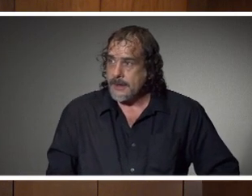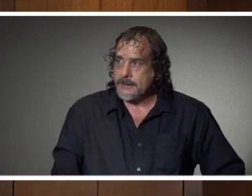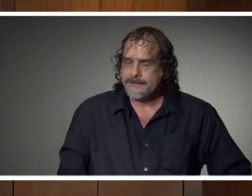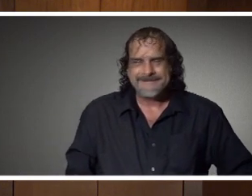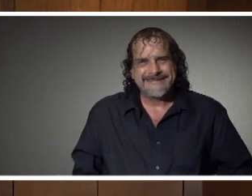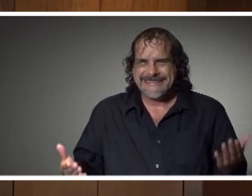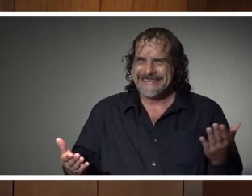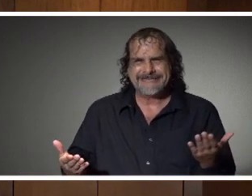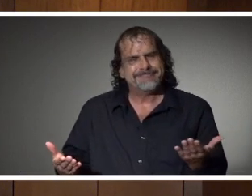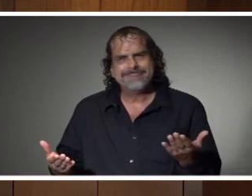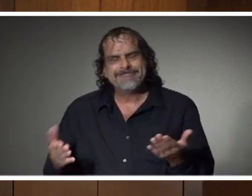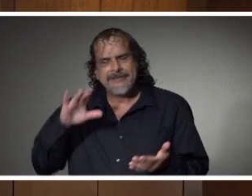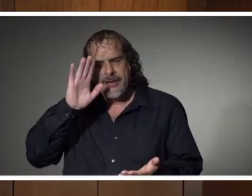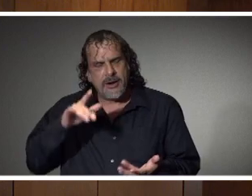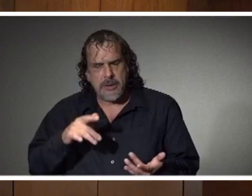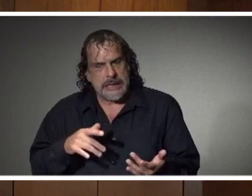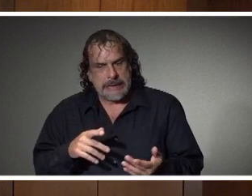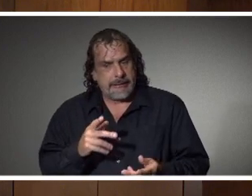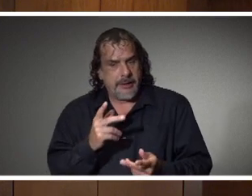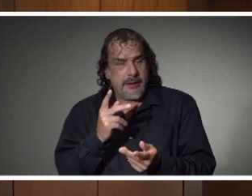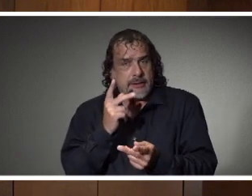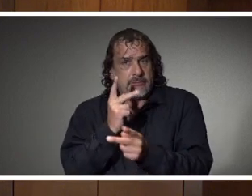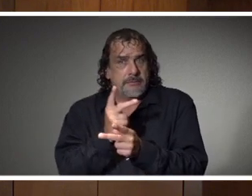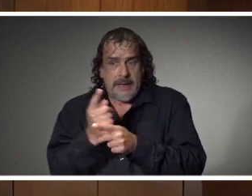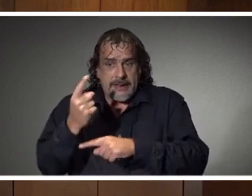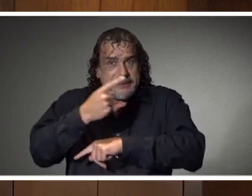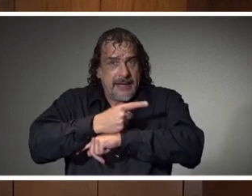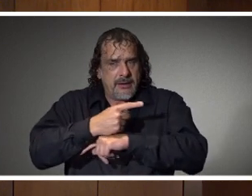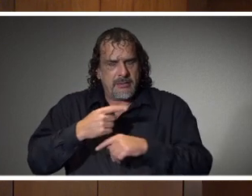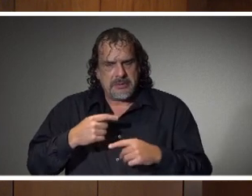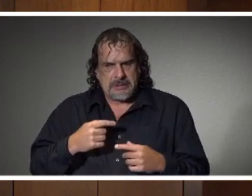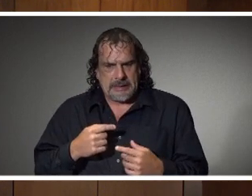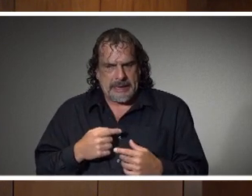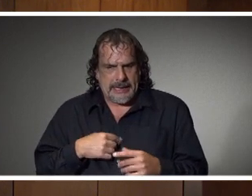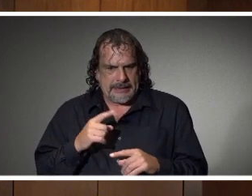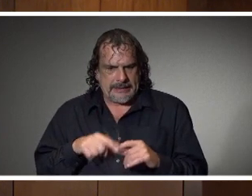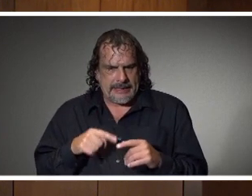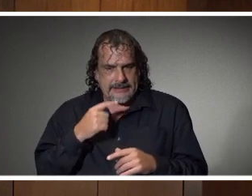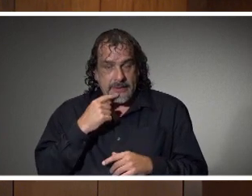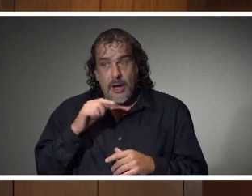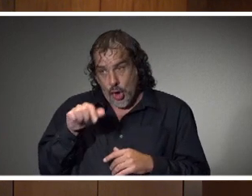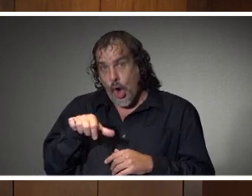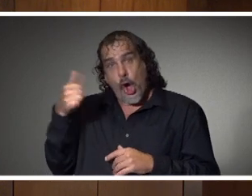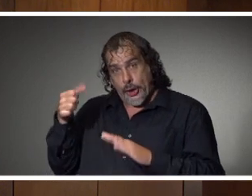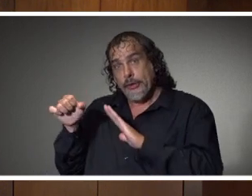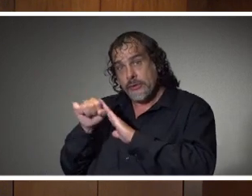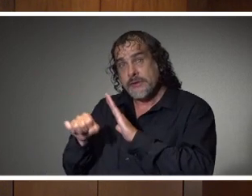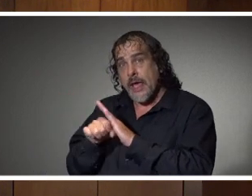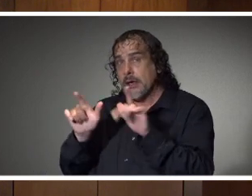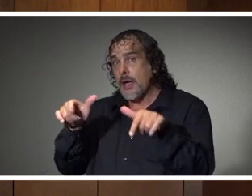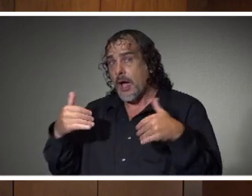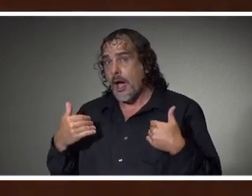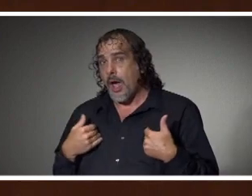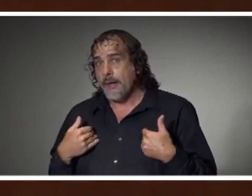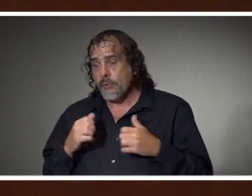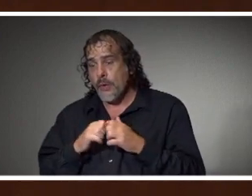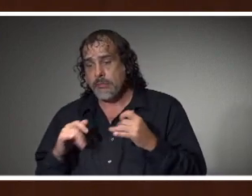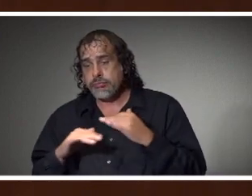I can't say we haven't had any kids in daycares or in camps that have begun. In other states, there certainly have been transmission events in